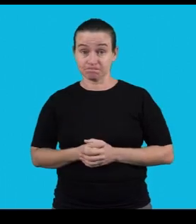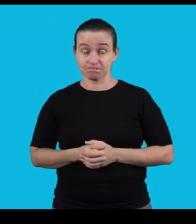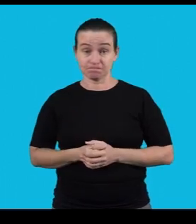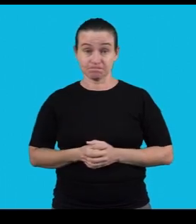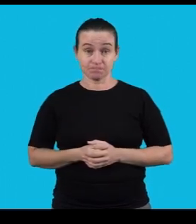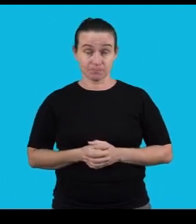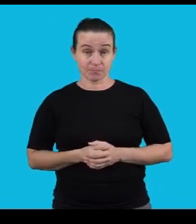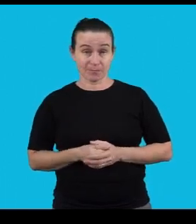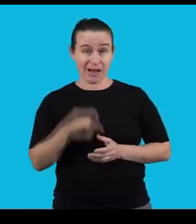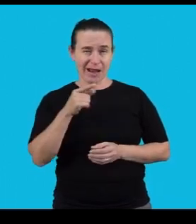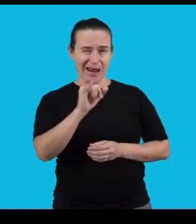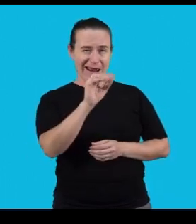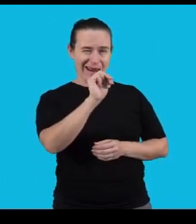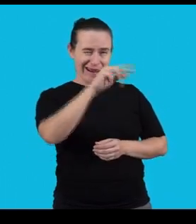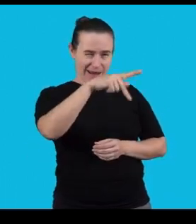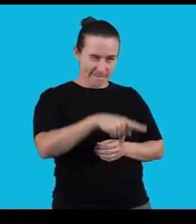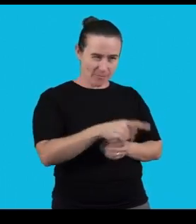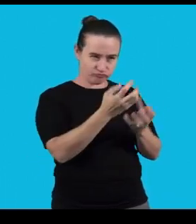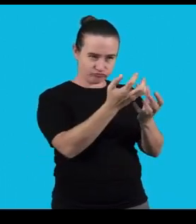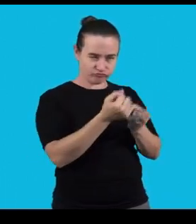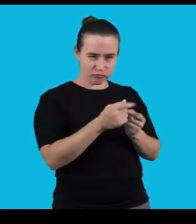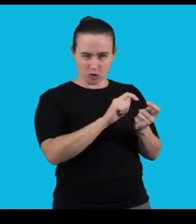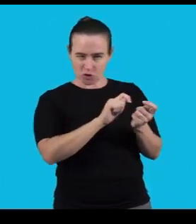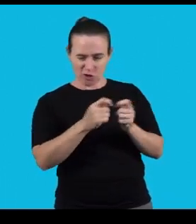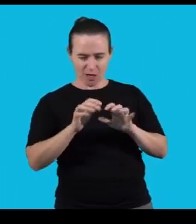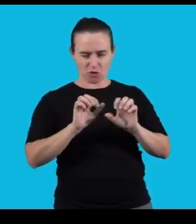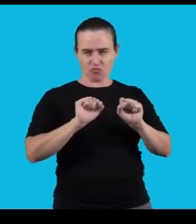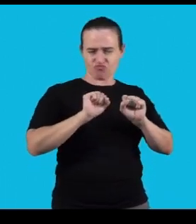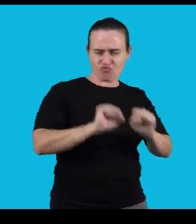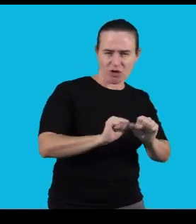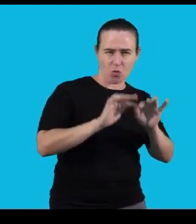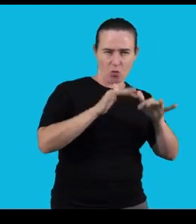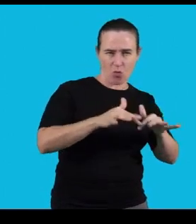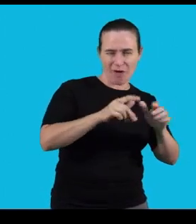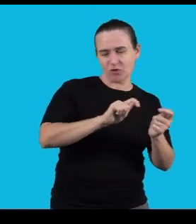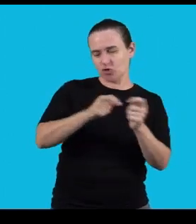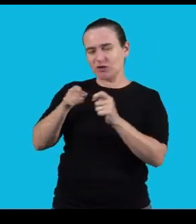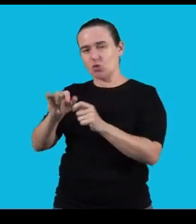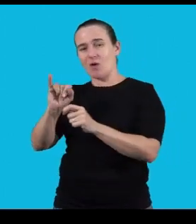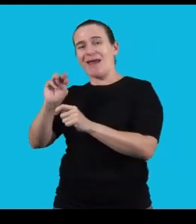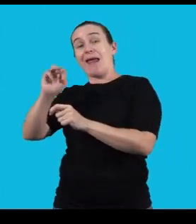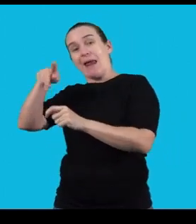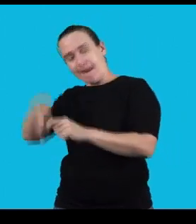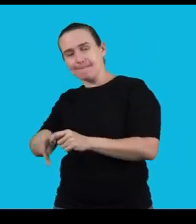the impulses, so they convert pressure waves into impulses.